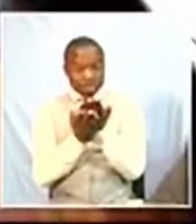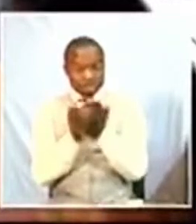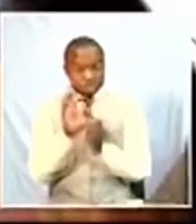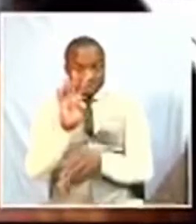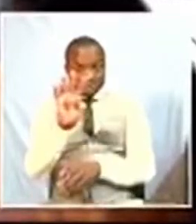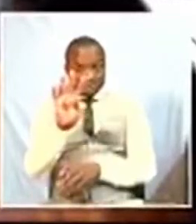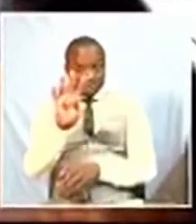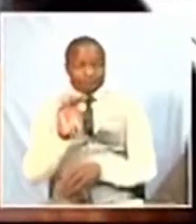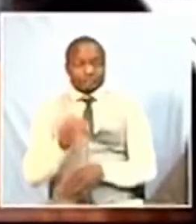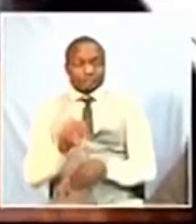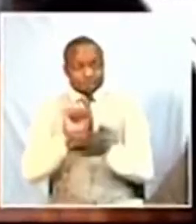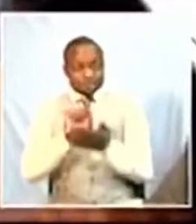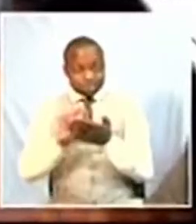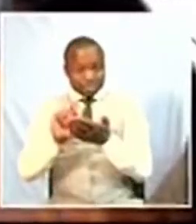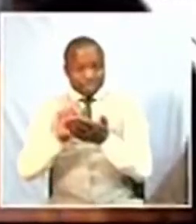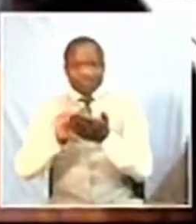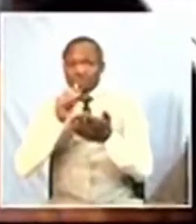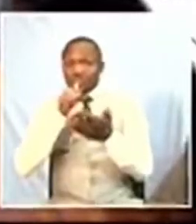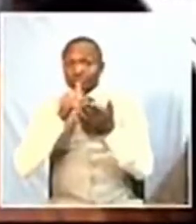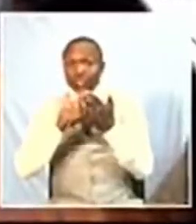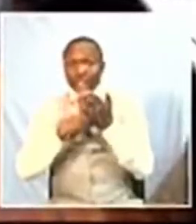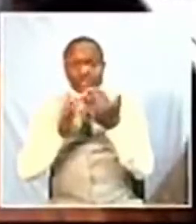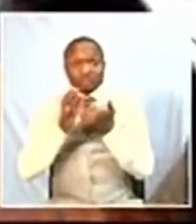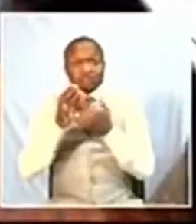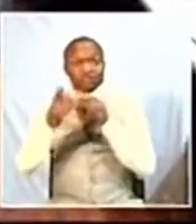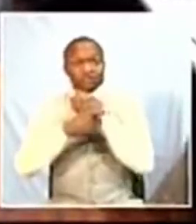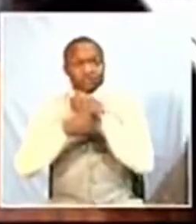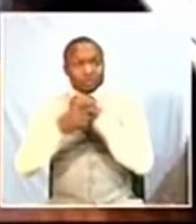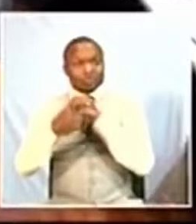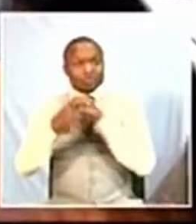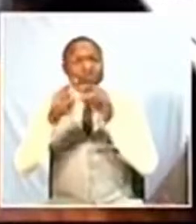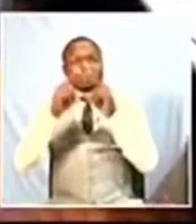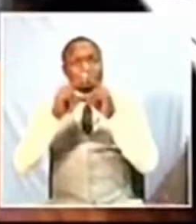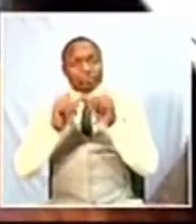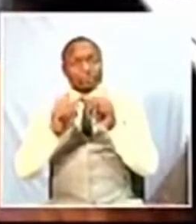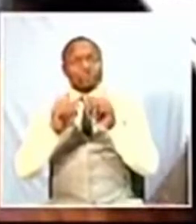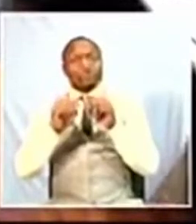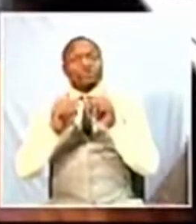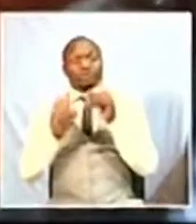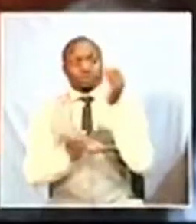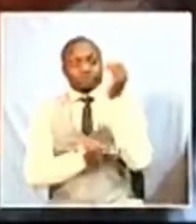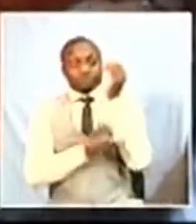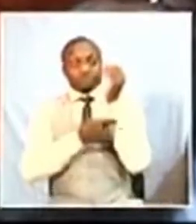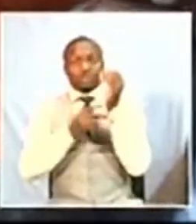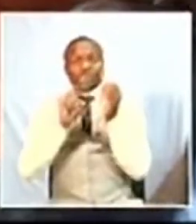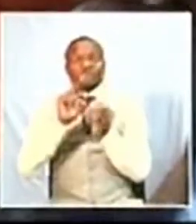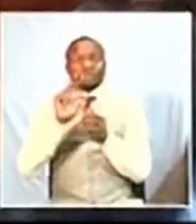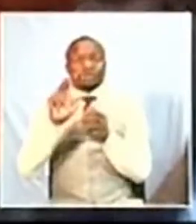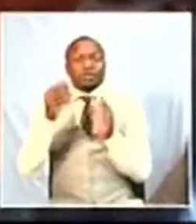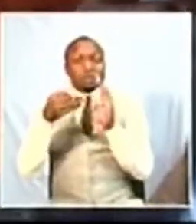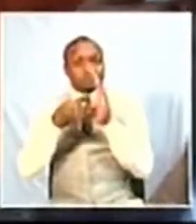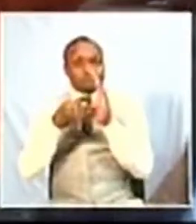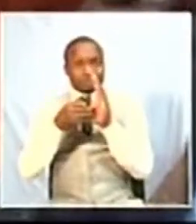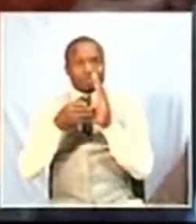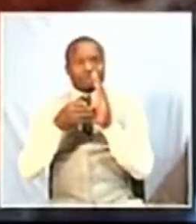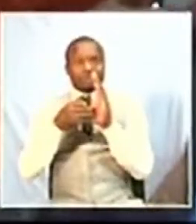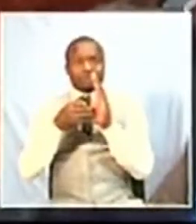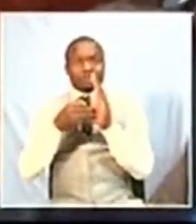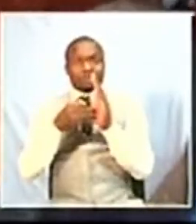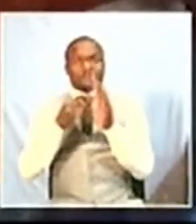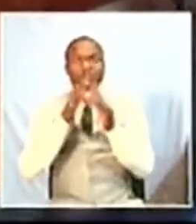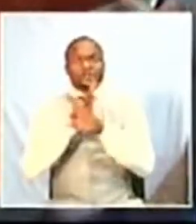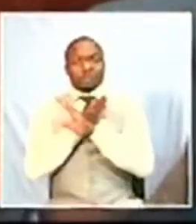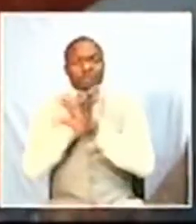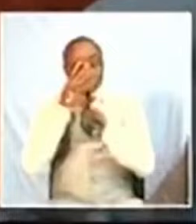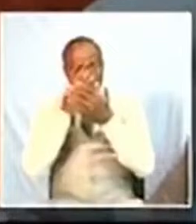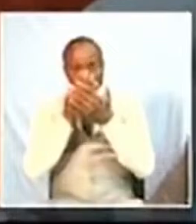4, we wrote a letter through the Department of Road Development on 25th February to the Zambia Correctional Services to inform them of the change of location.